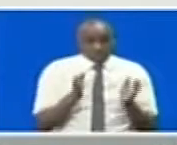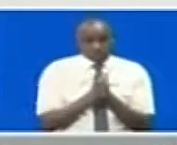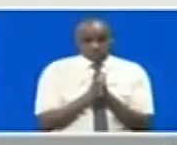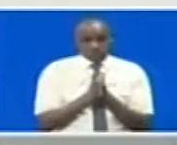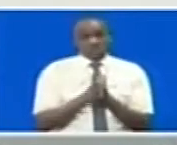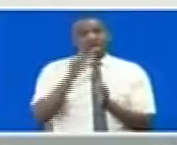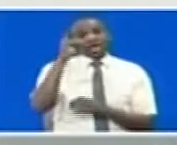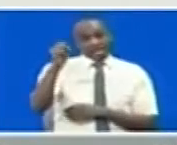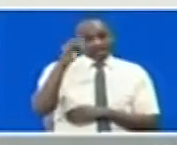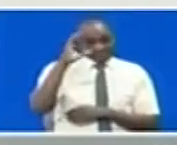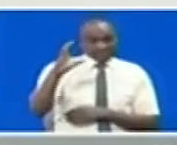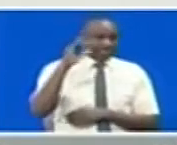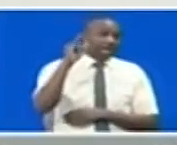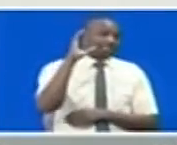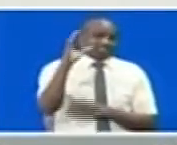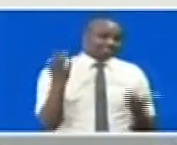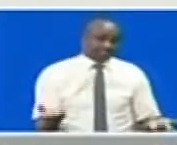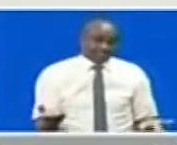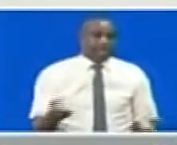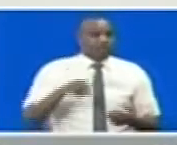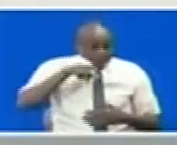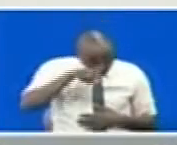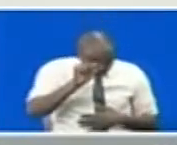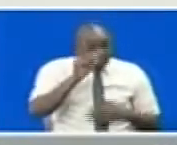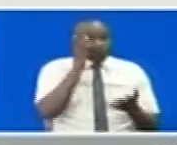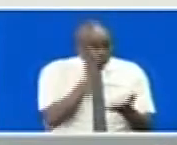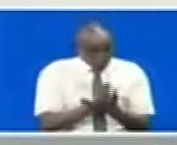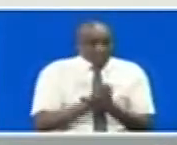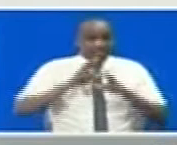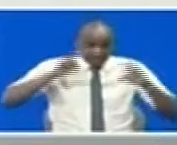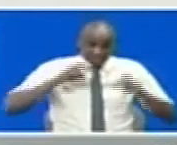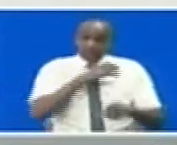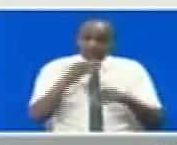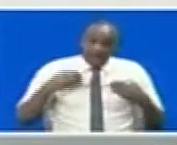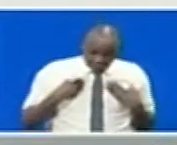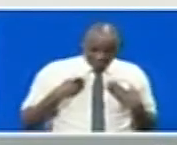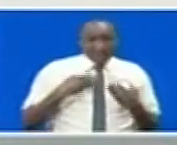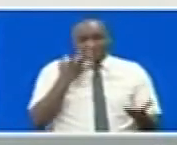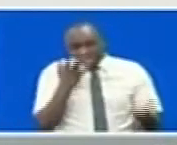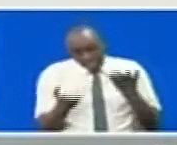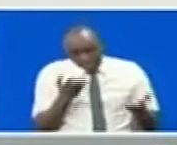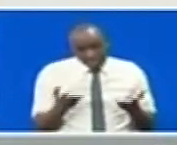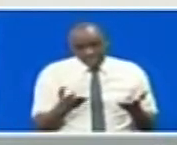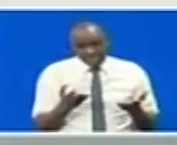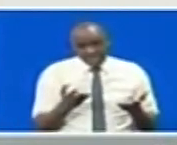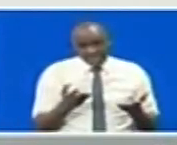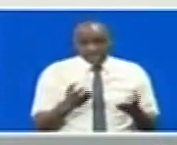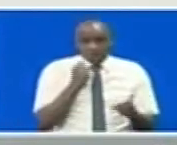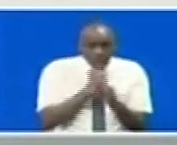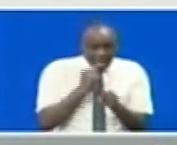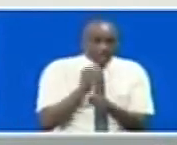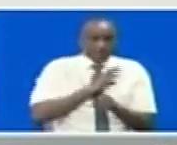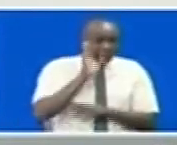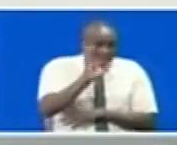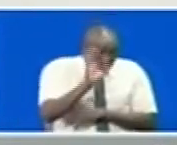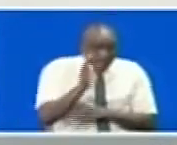the Integration Commission, because you have investigatory powers. So is it that perhaps the work of the commission that